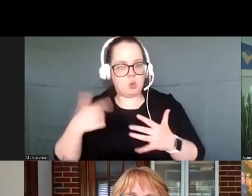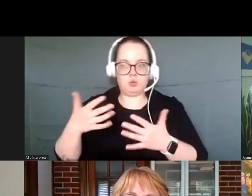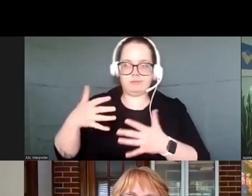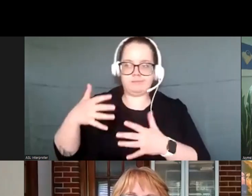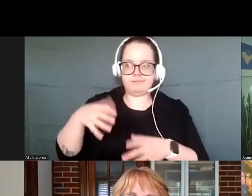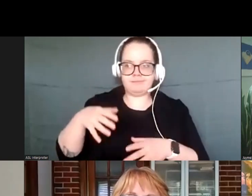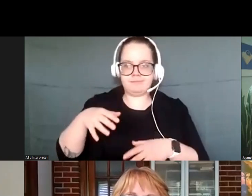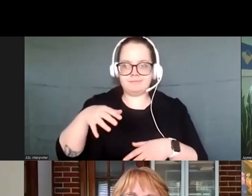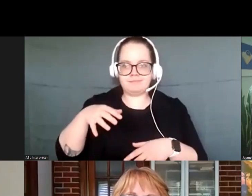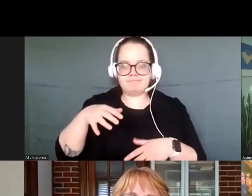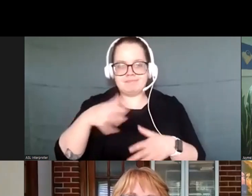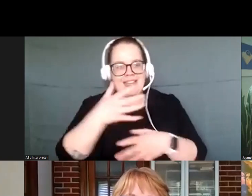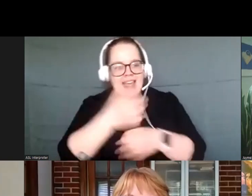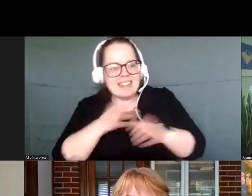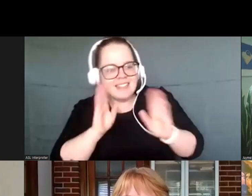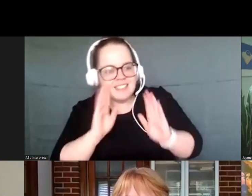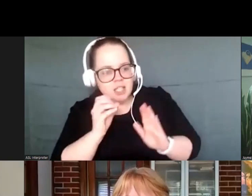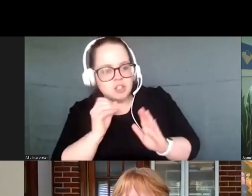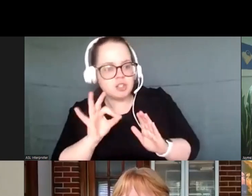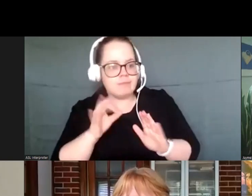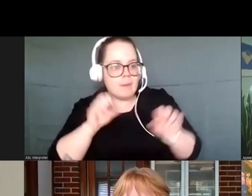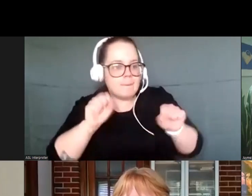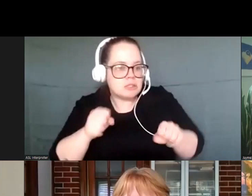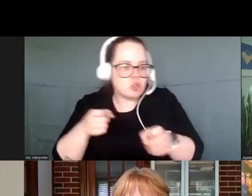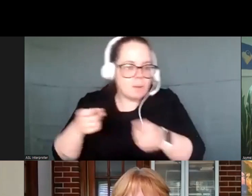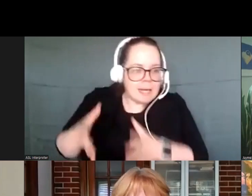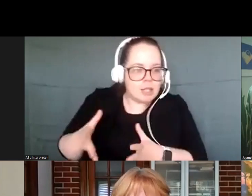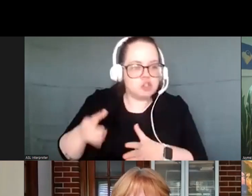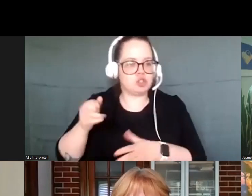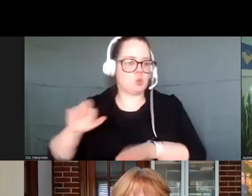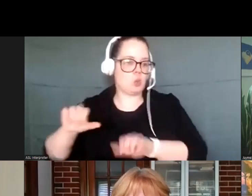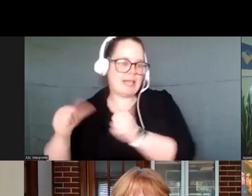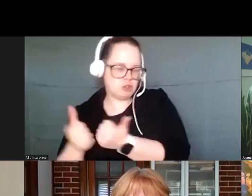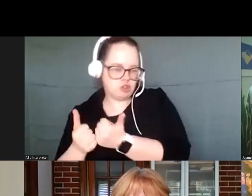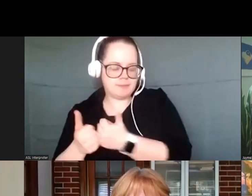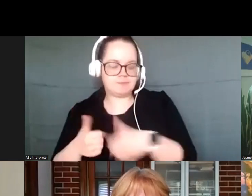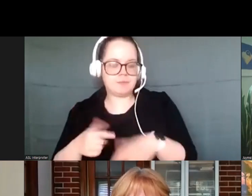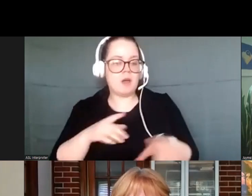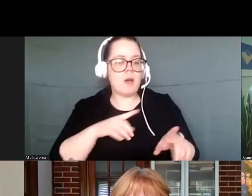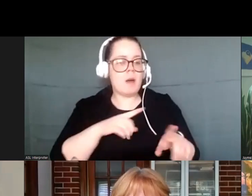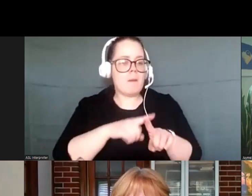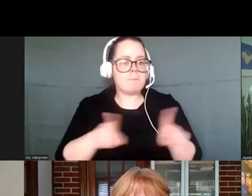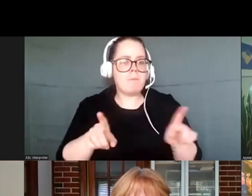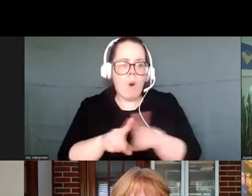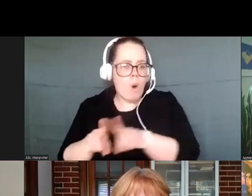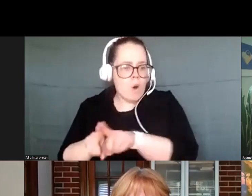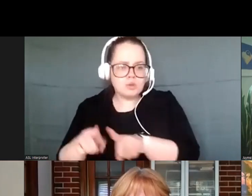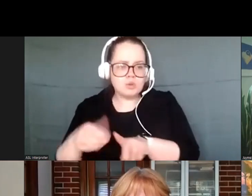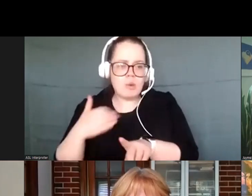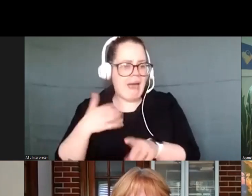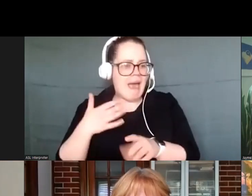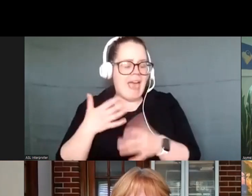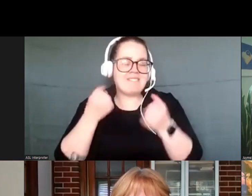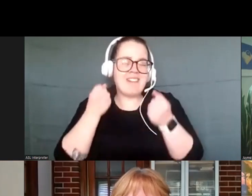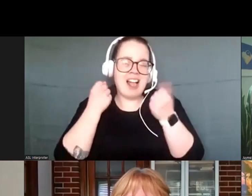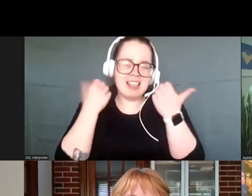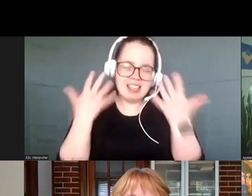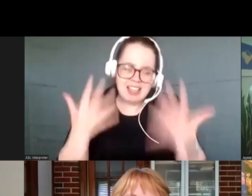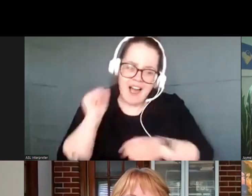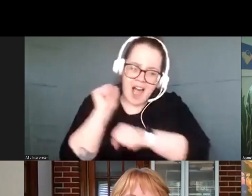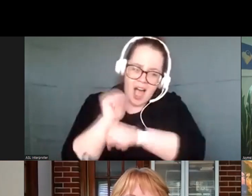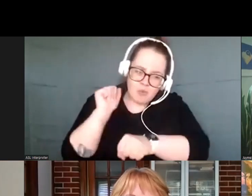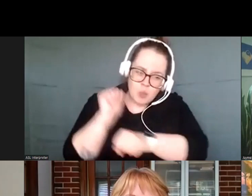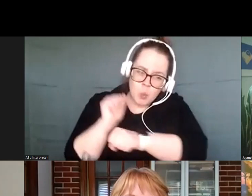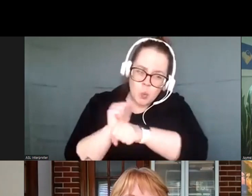agent or a manager, but that there's also a lot of work that you need to understand from the